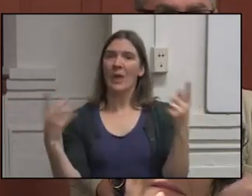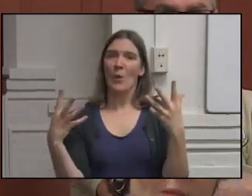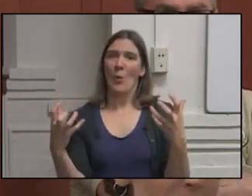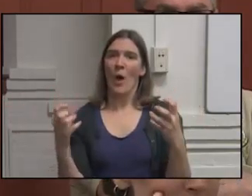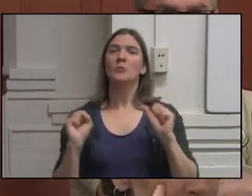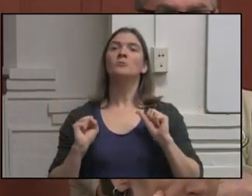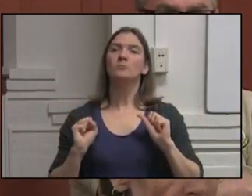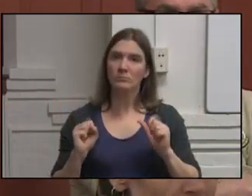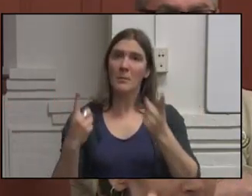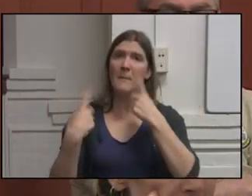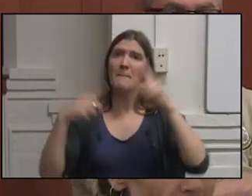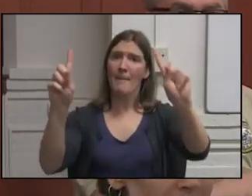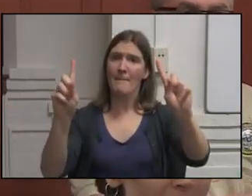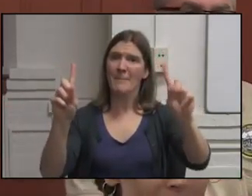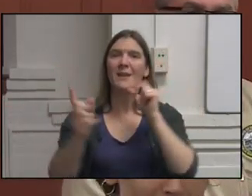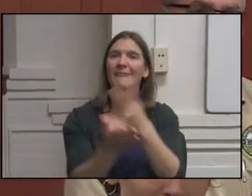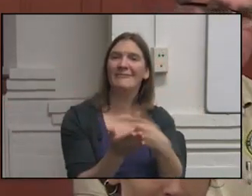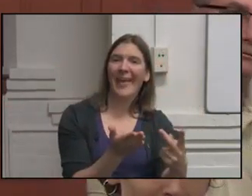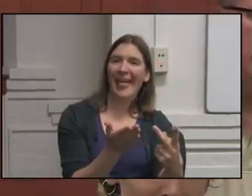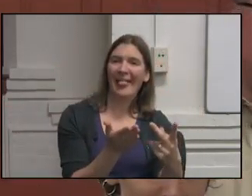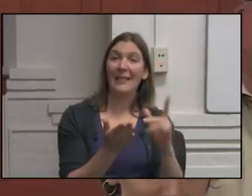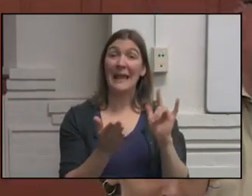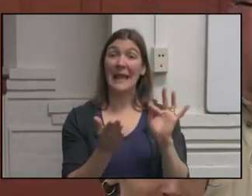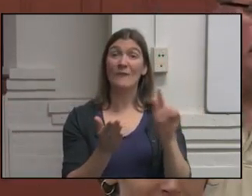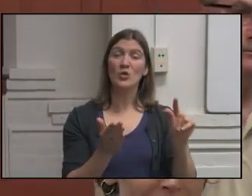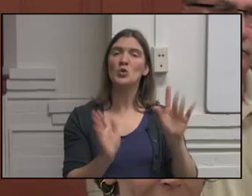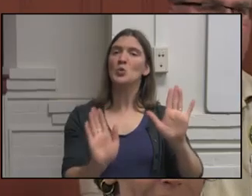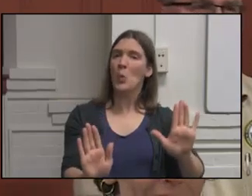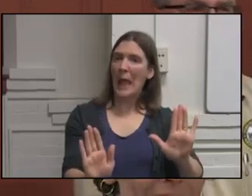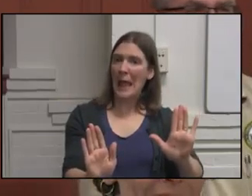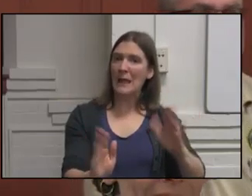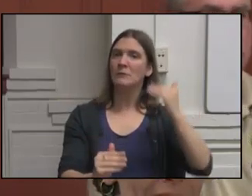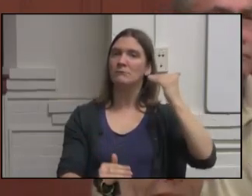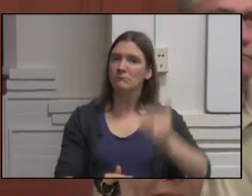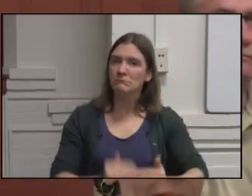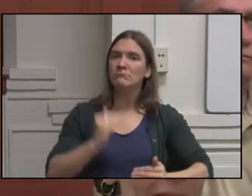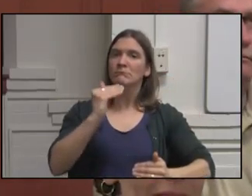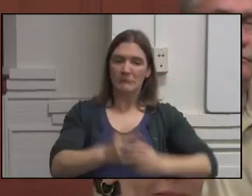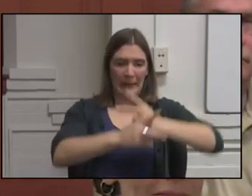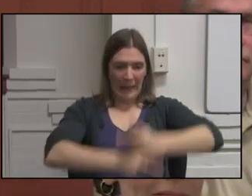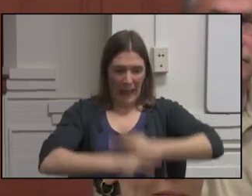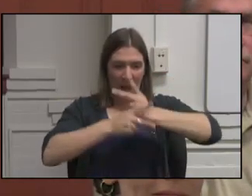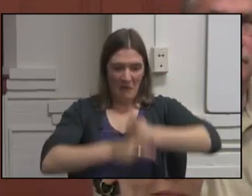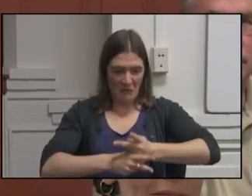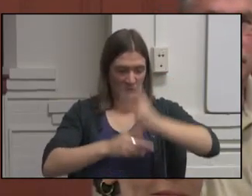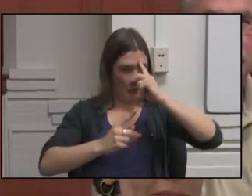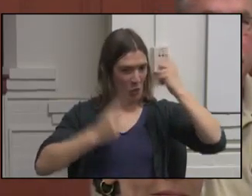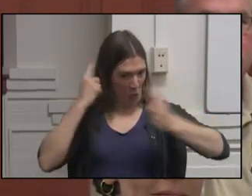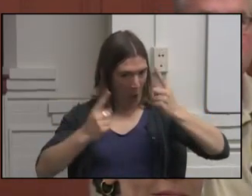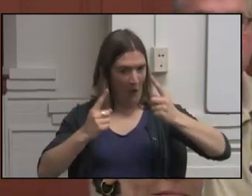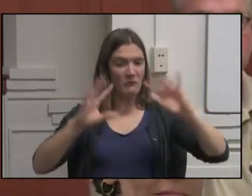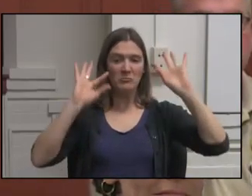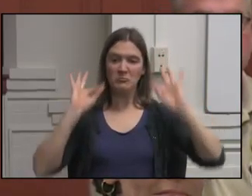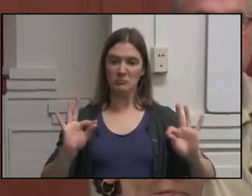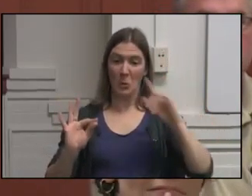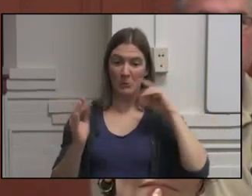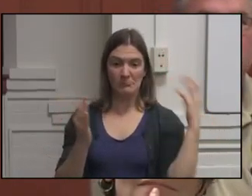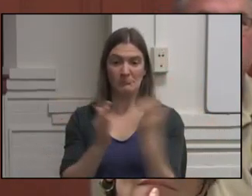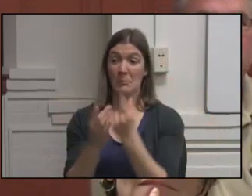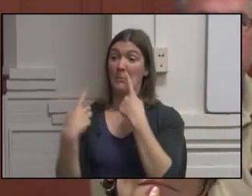want to see it succeed. So if it takes you a little longer to put something in place that has the best possible chance